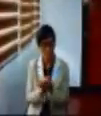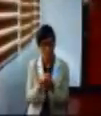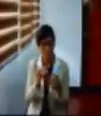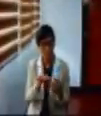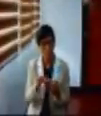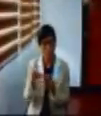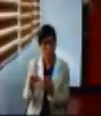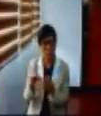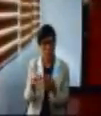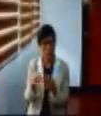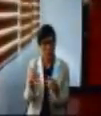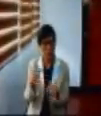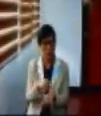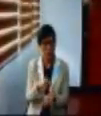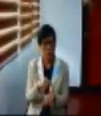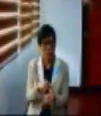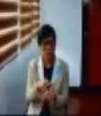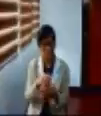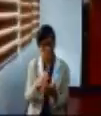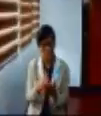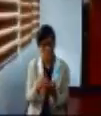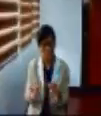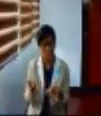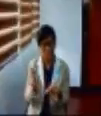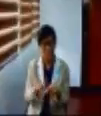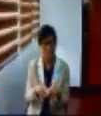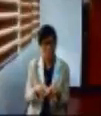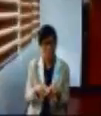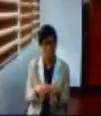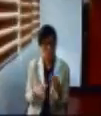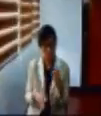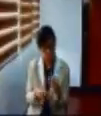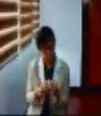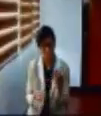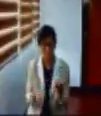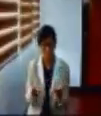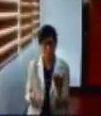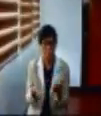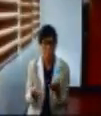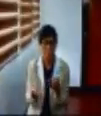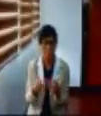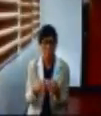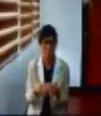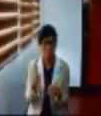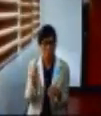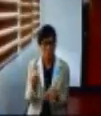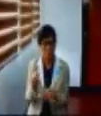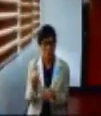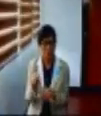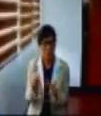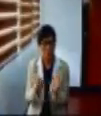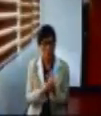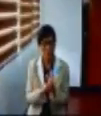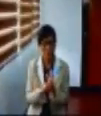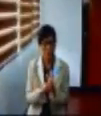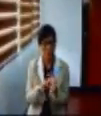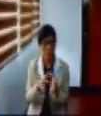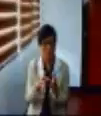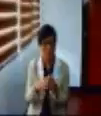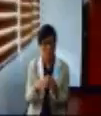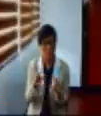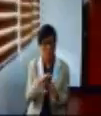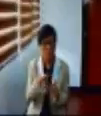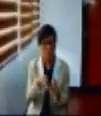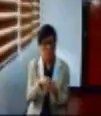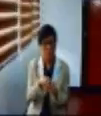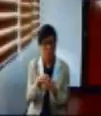circumstances, certain additional standards may be necessary. So, for example, in the conversation about climate change,